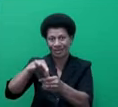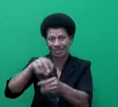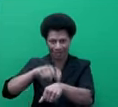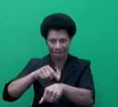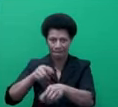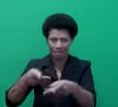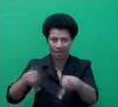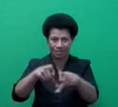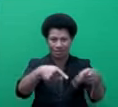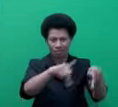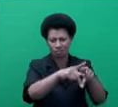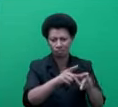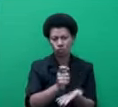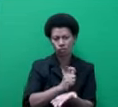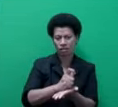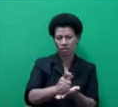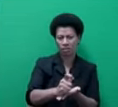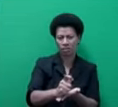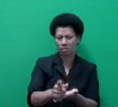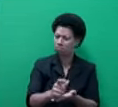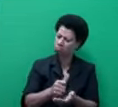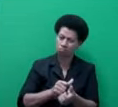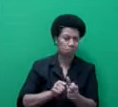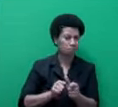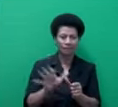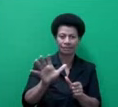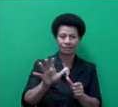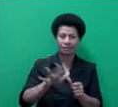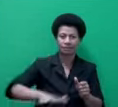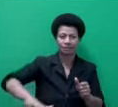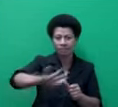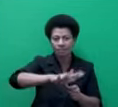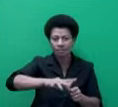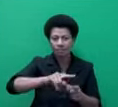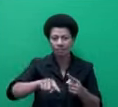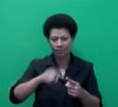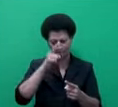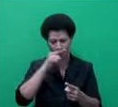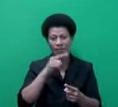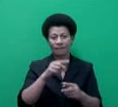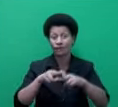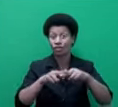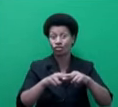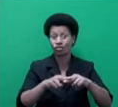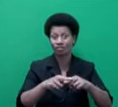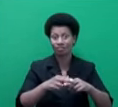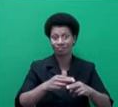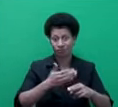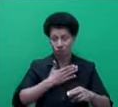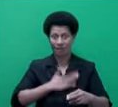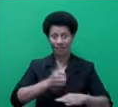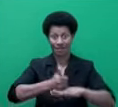process was transparent and credible overall, and the outcome broadly represented the will of the Fijian voters.